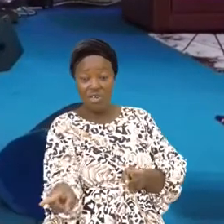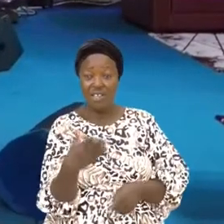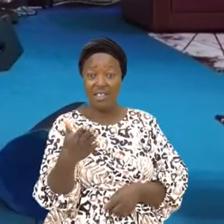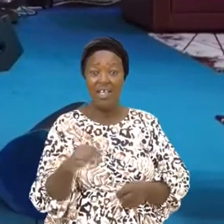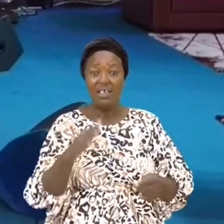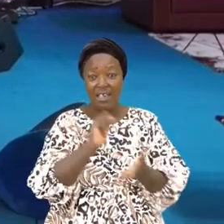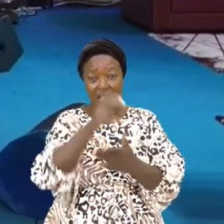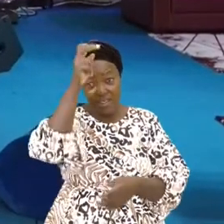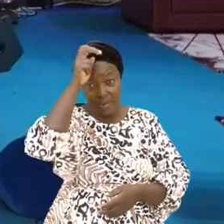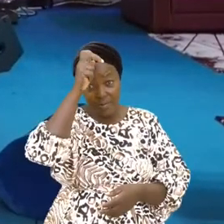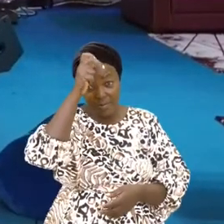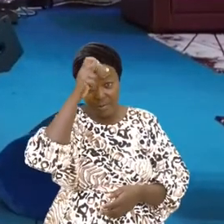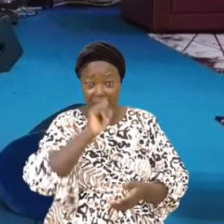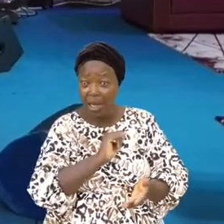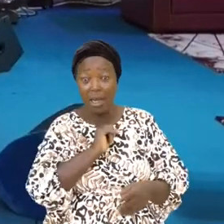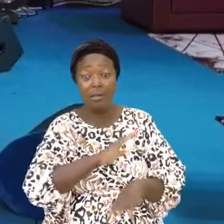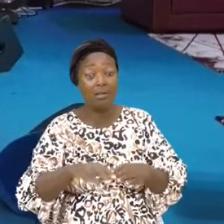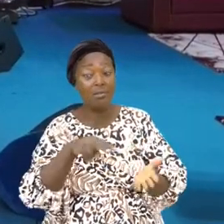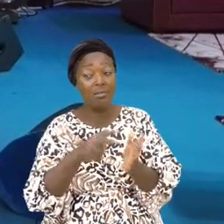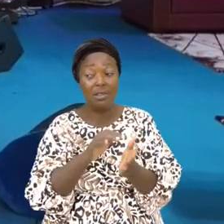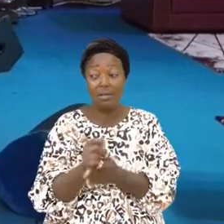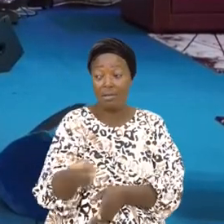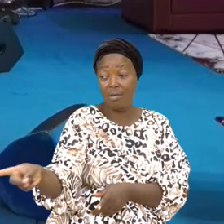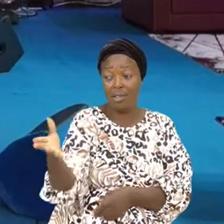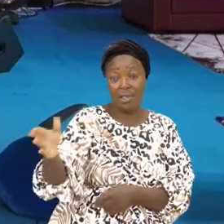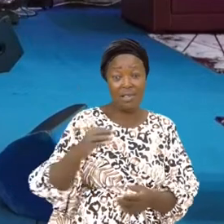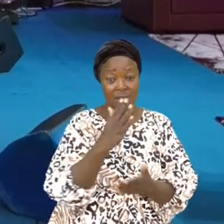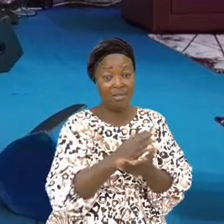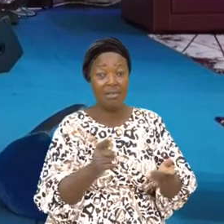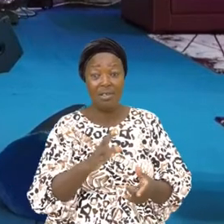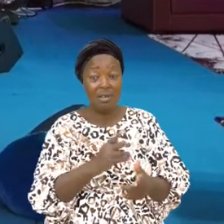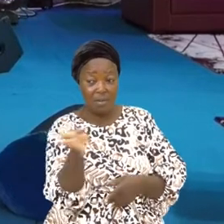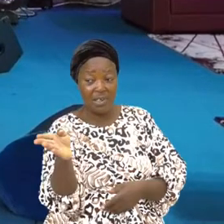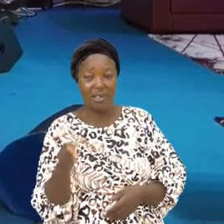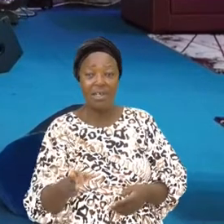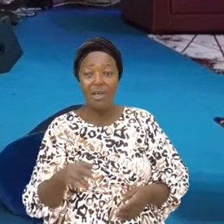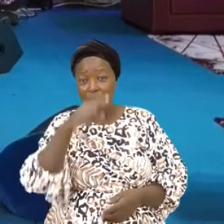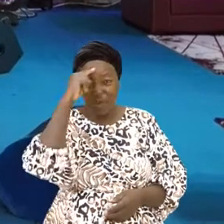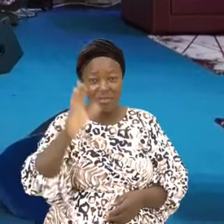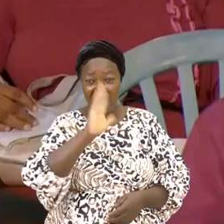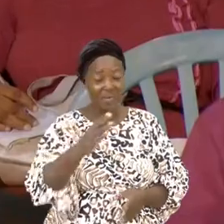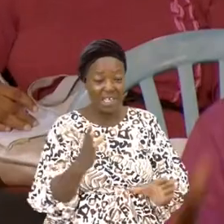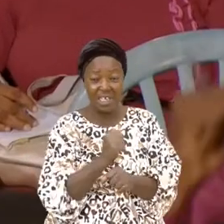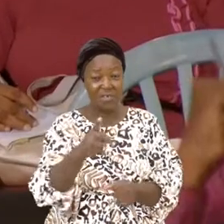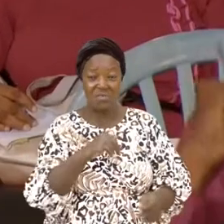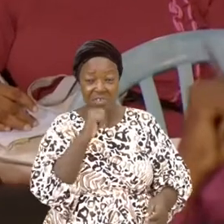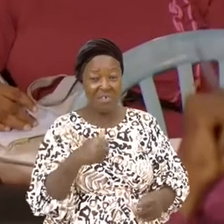That devil, I don't mean your corner there, I mean corner somewhere there, because he'll never get near you.